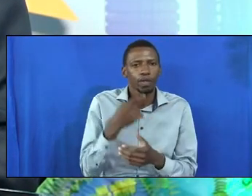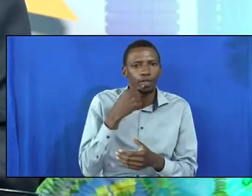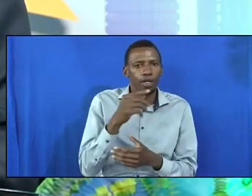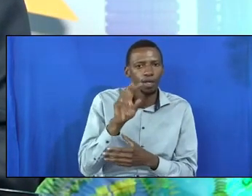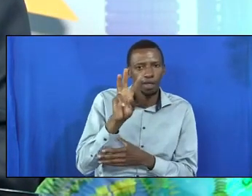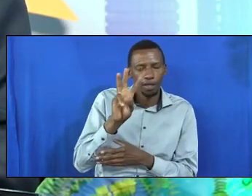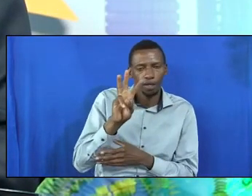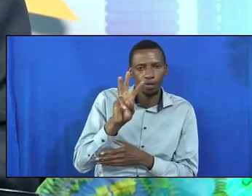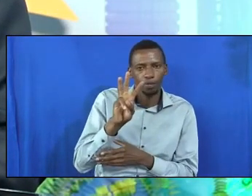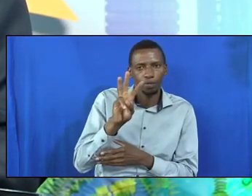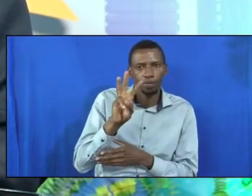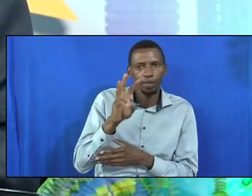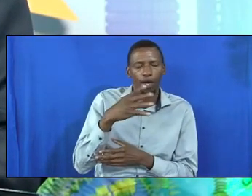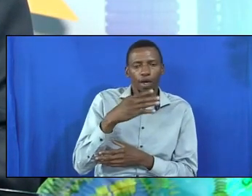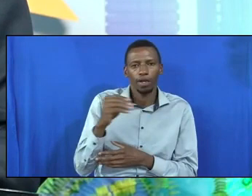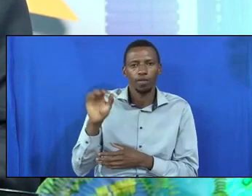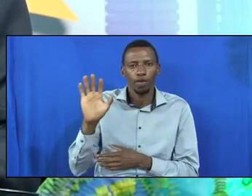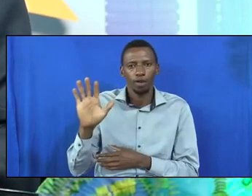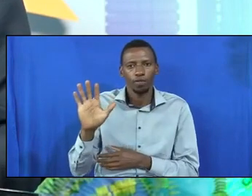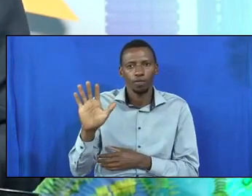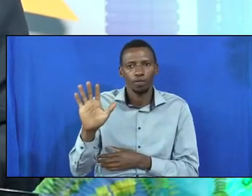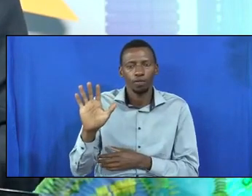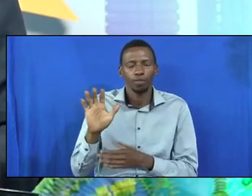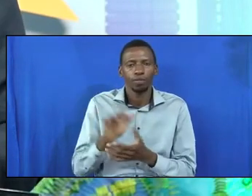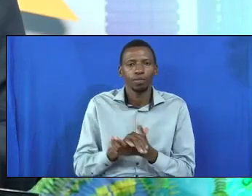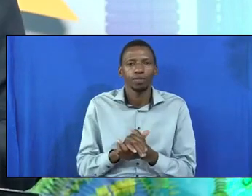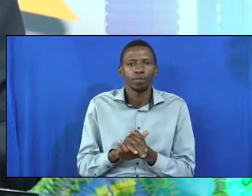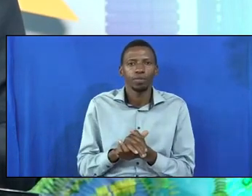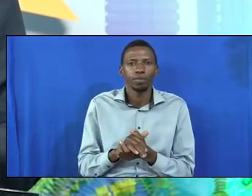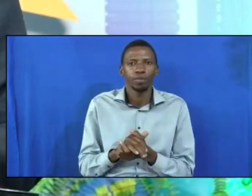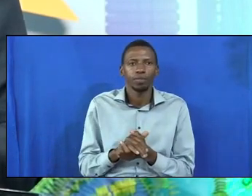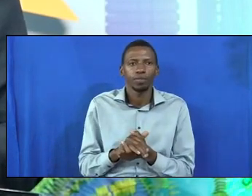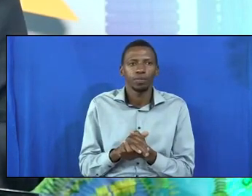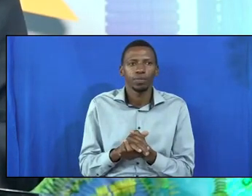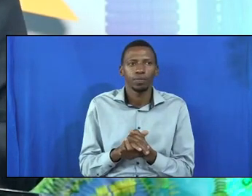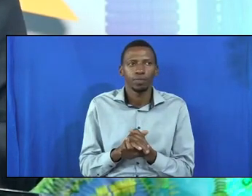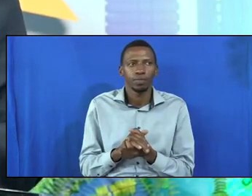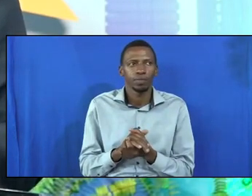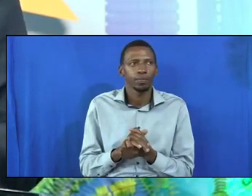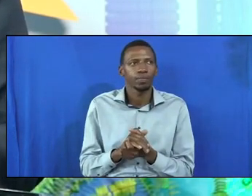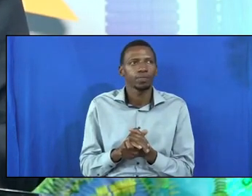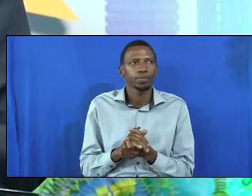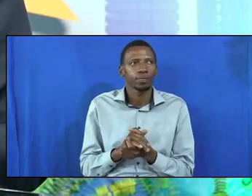3 and 5. So, where is Ruth?